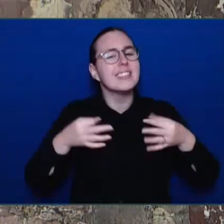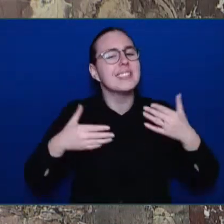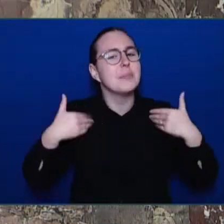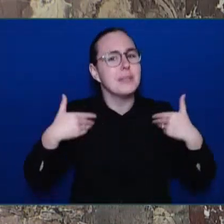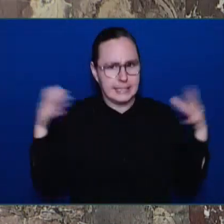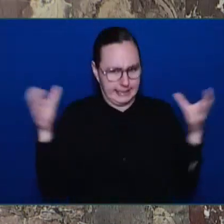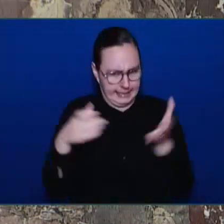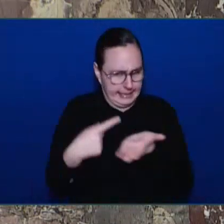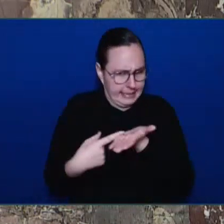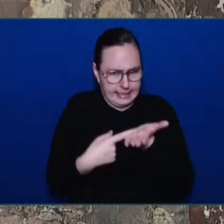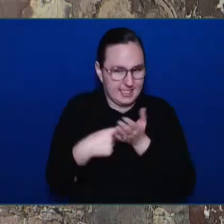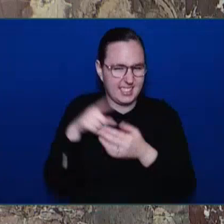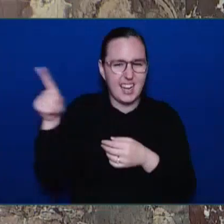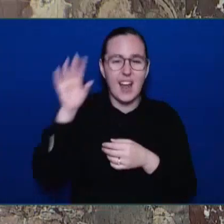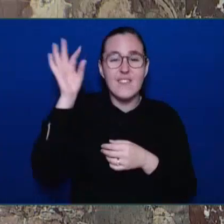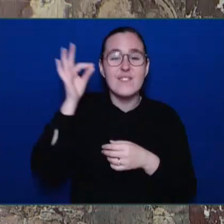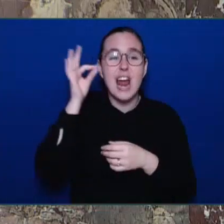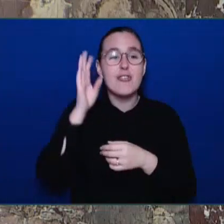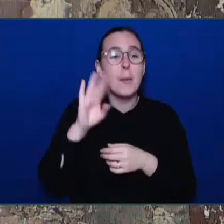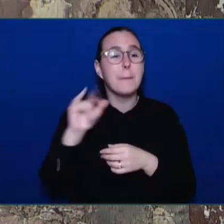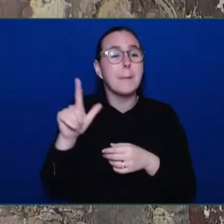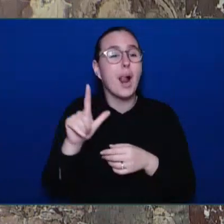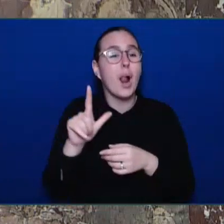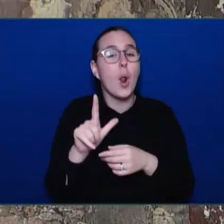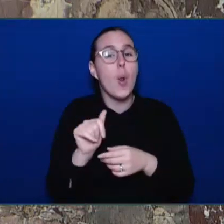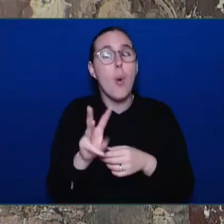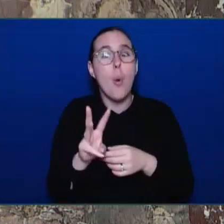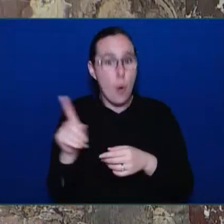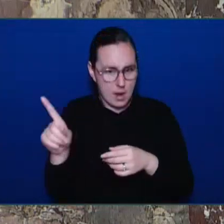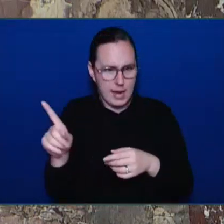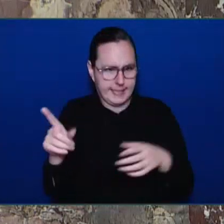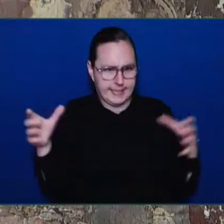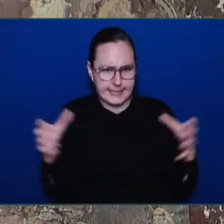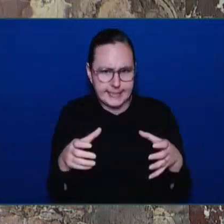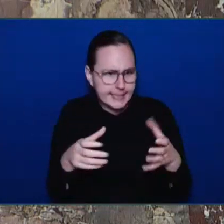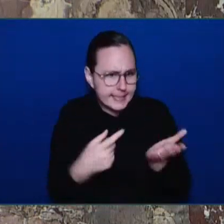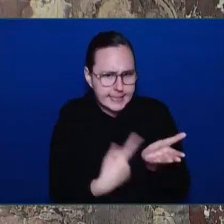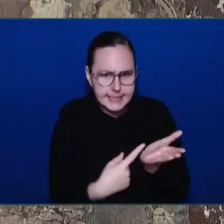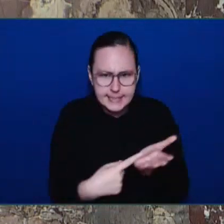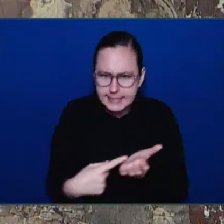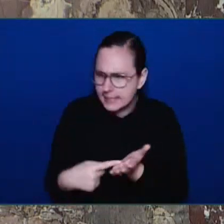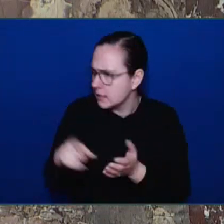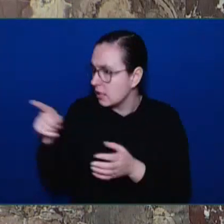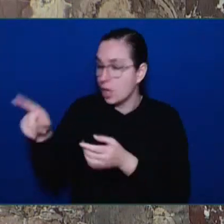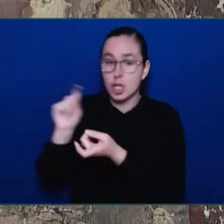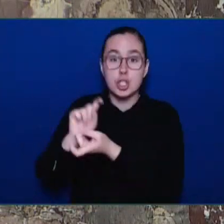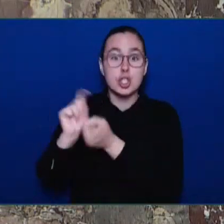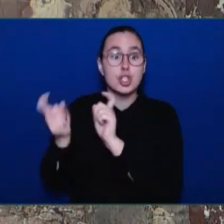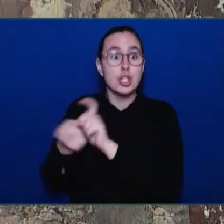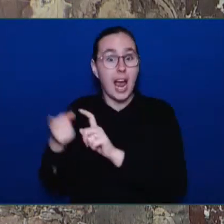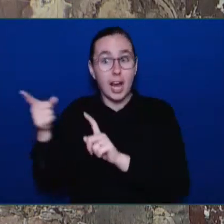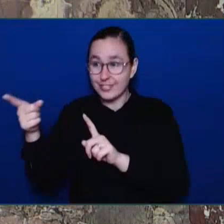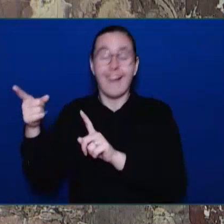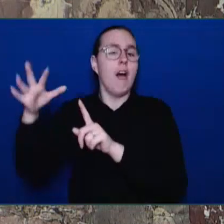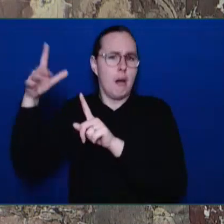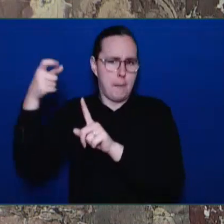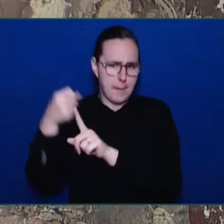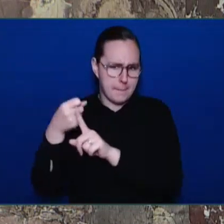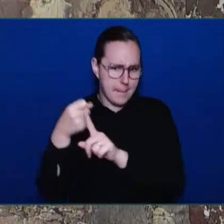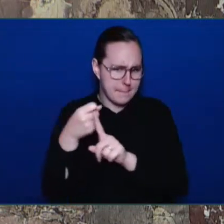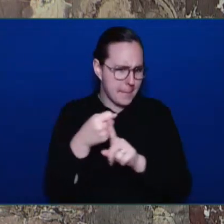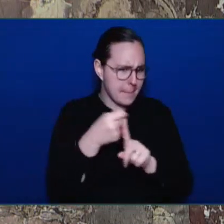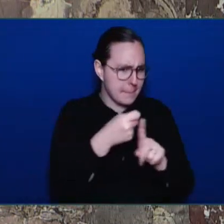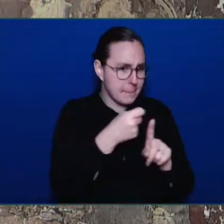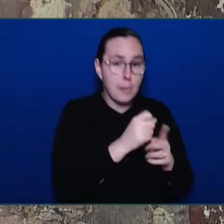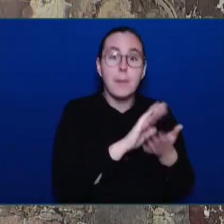situation across Canada was the top topic of conversation and the key call to the federal government for us all to work together.